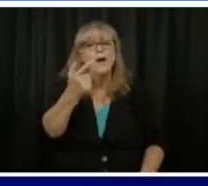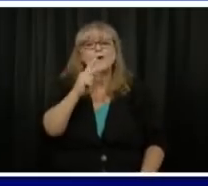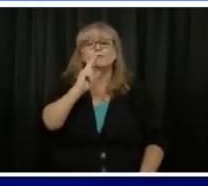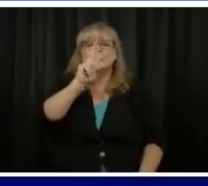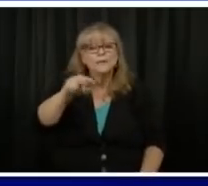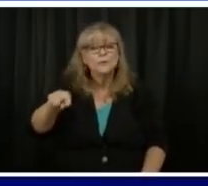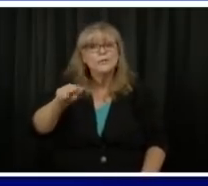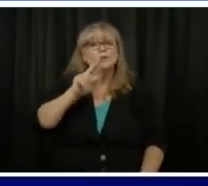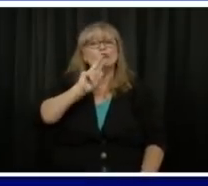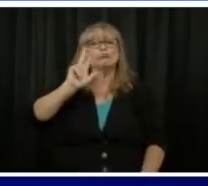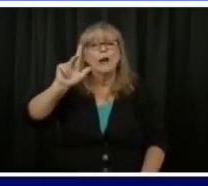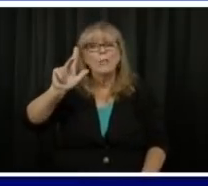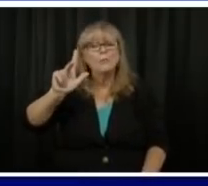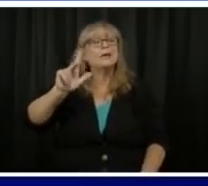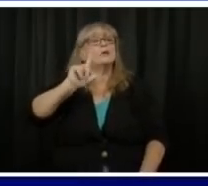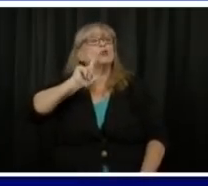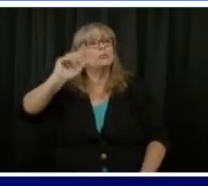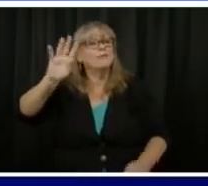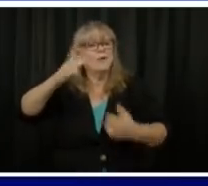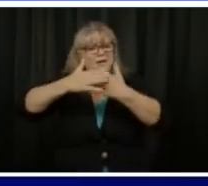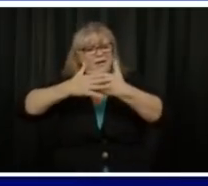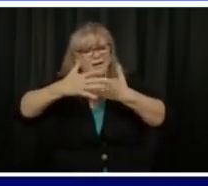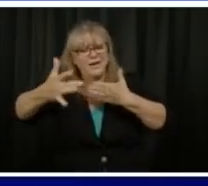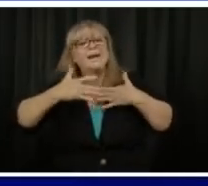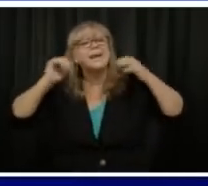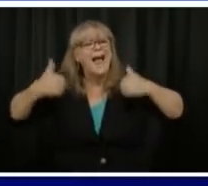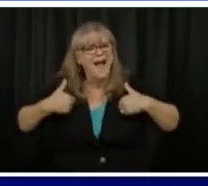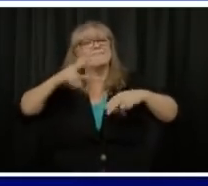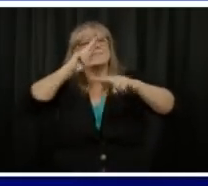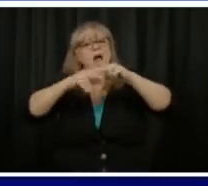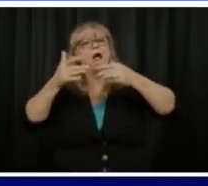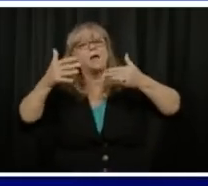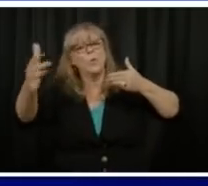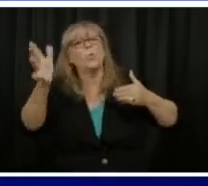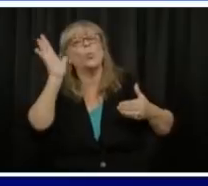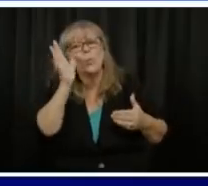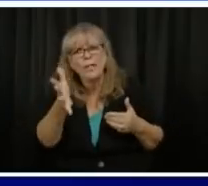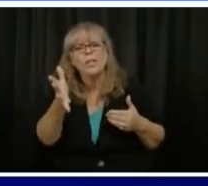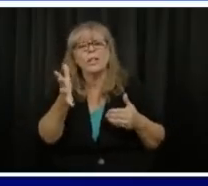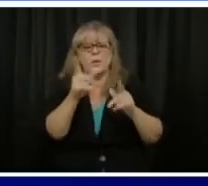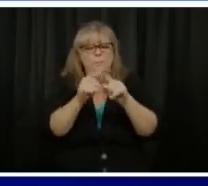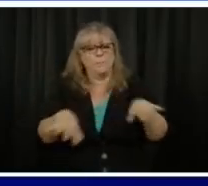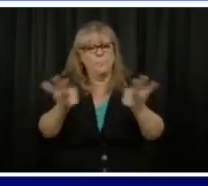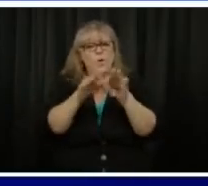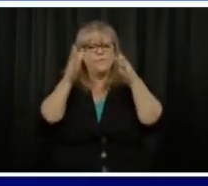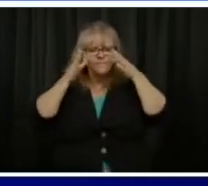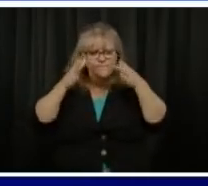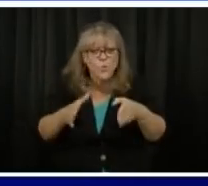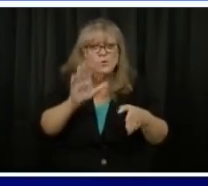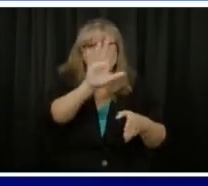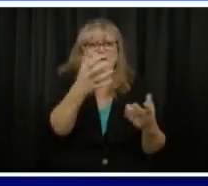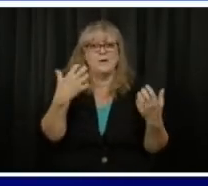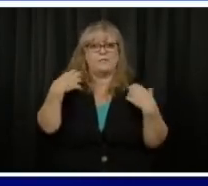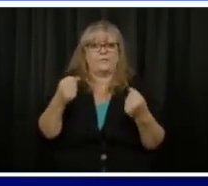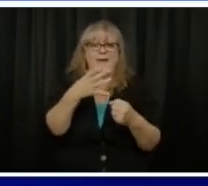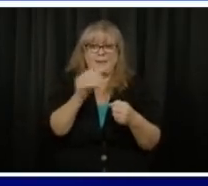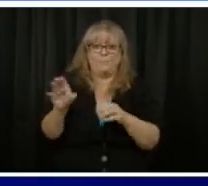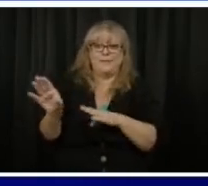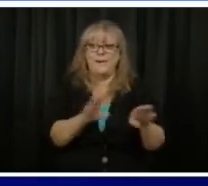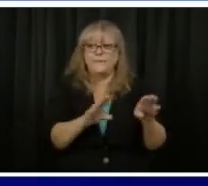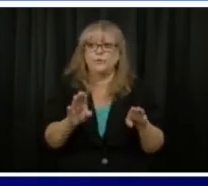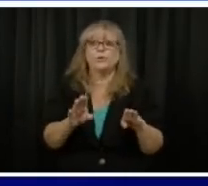time. And we need to modify our behavior. Your own health depends on it. Your own job depends on it, right? If we go backwards, so many young people work